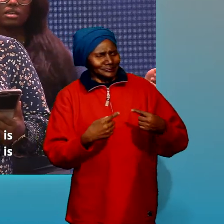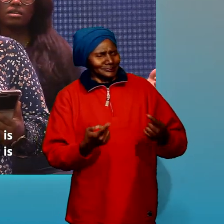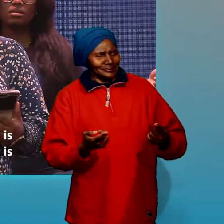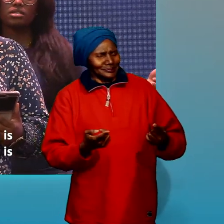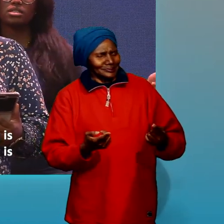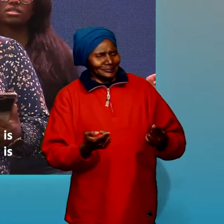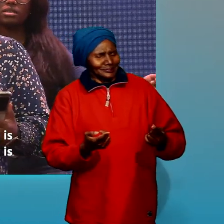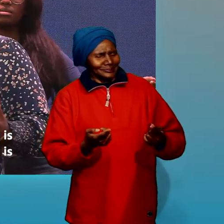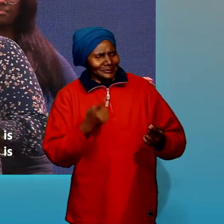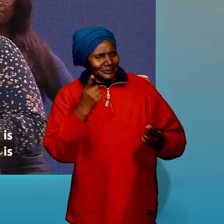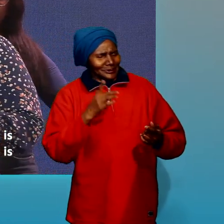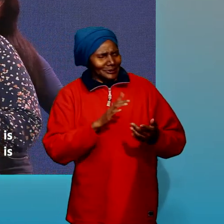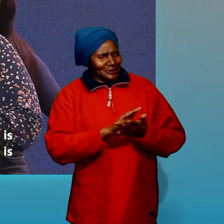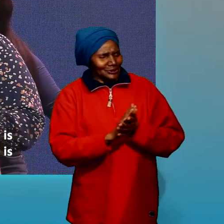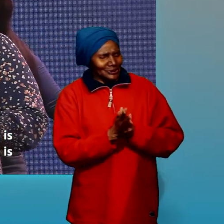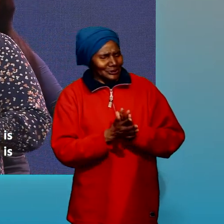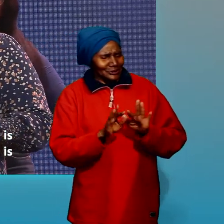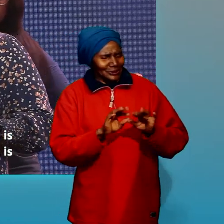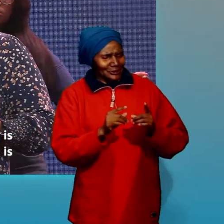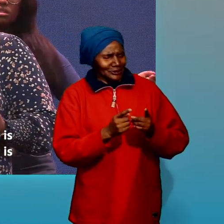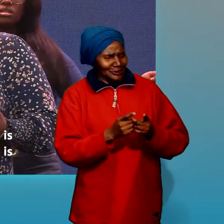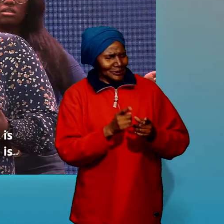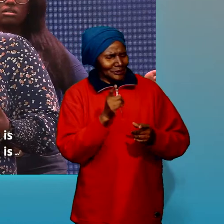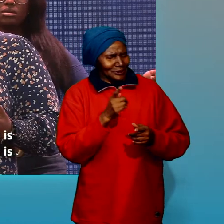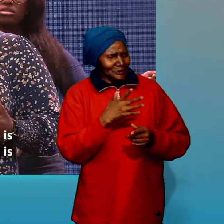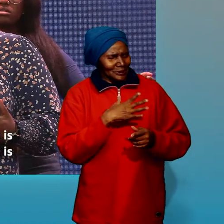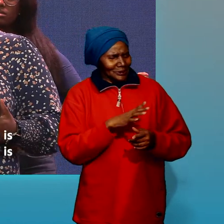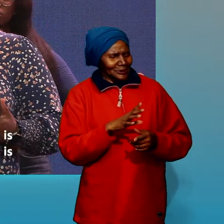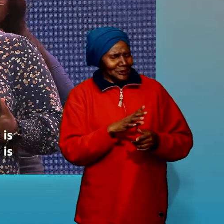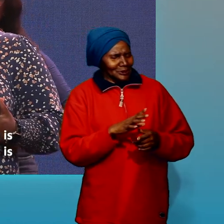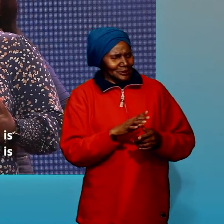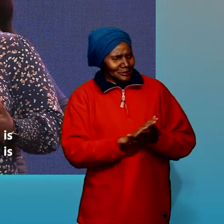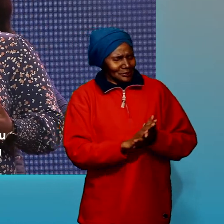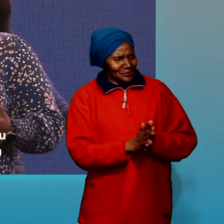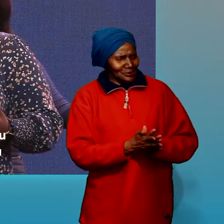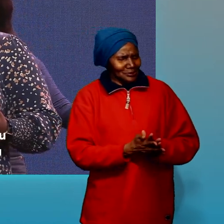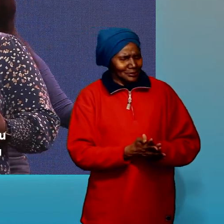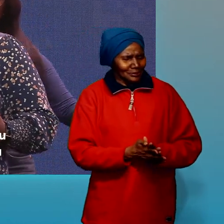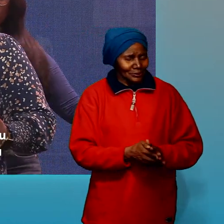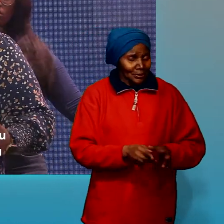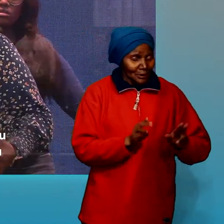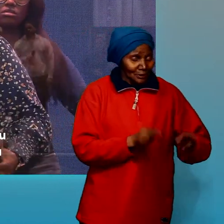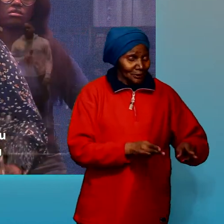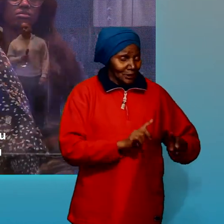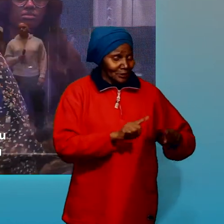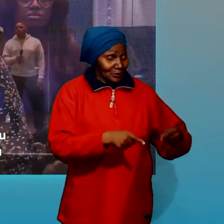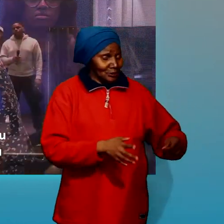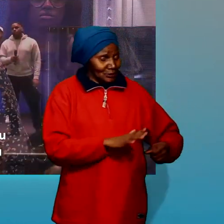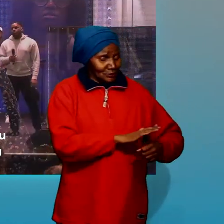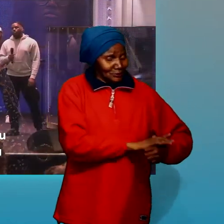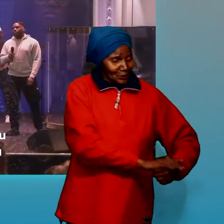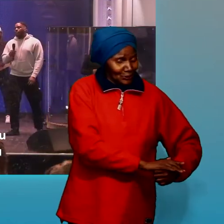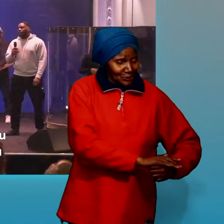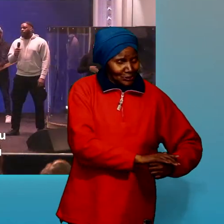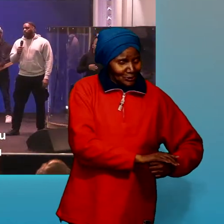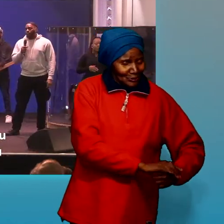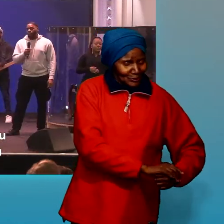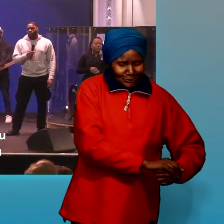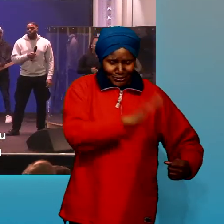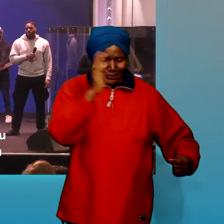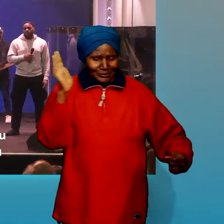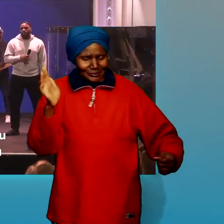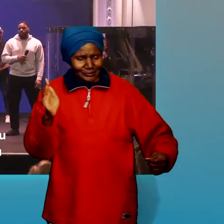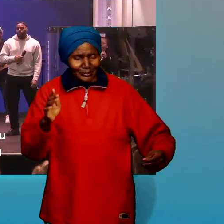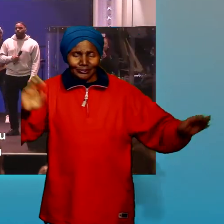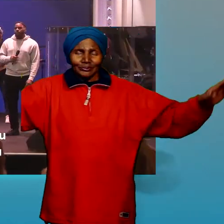anymore. Ashakira, let's sing that. Death could not hold you. Death could not hold you. The